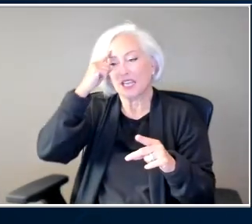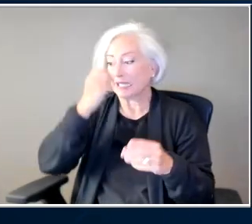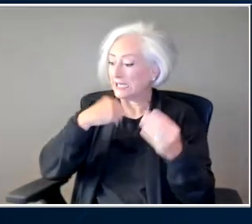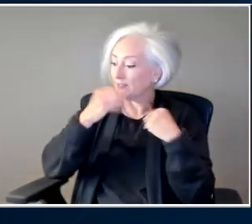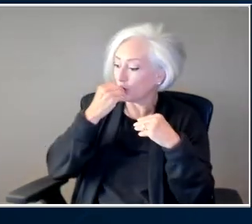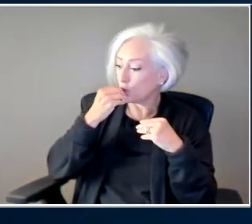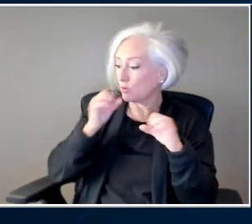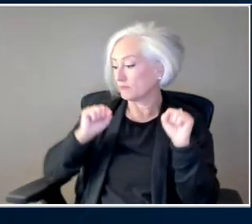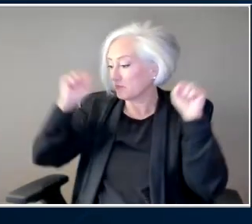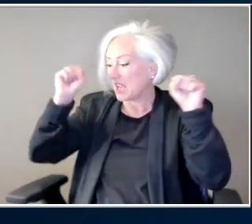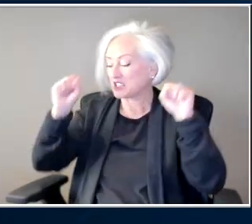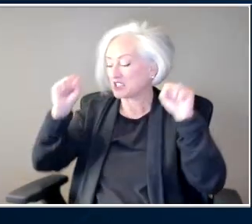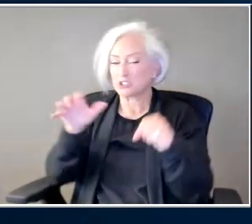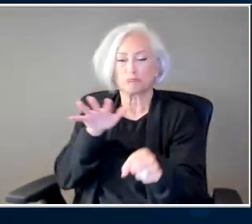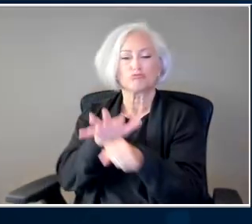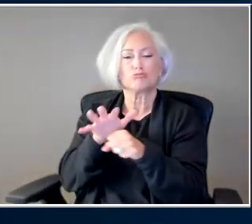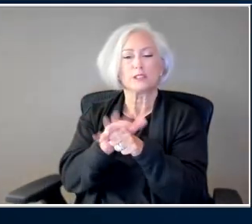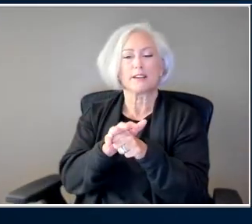enough?